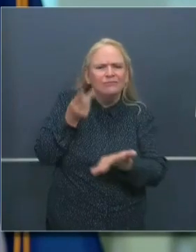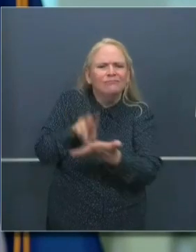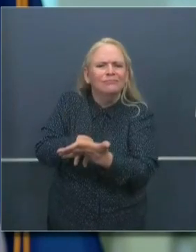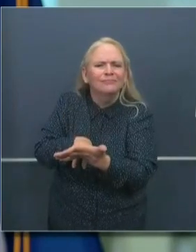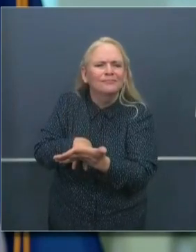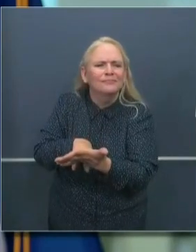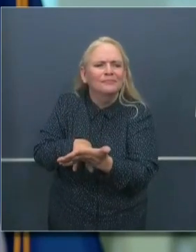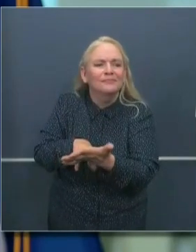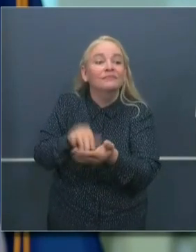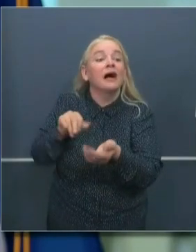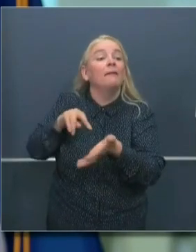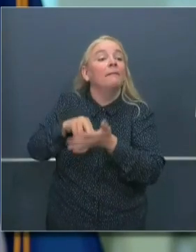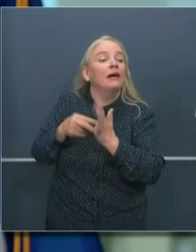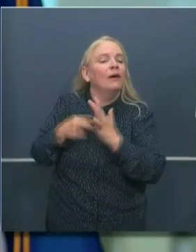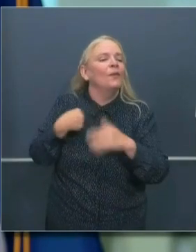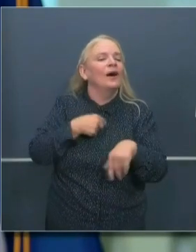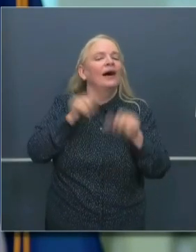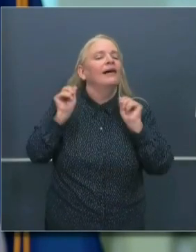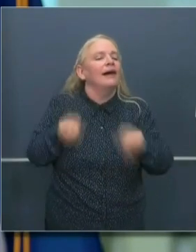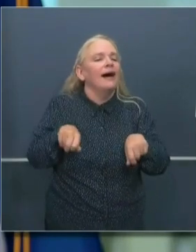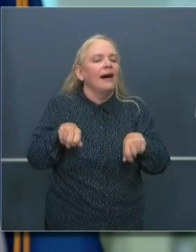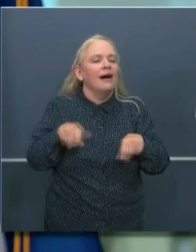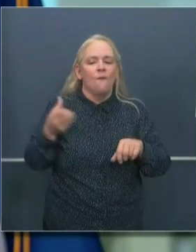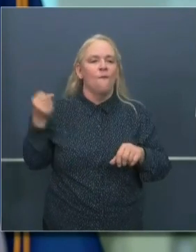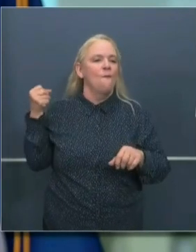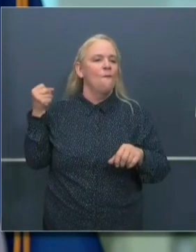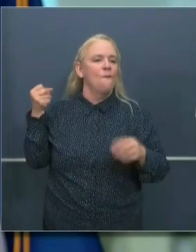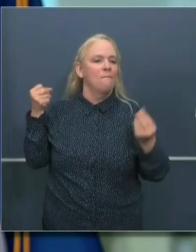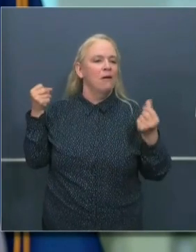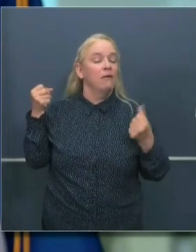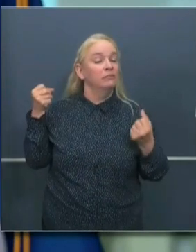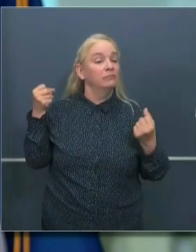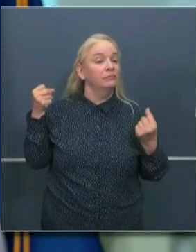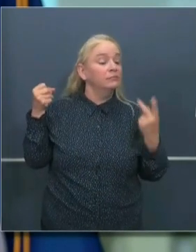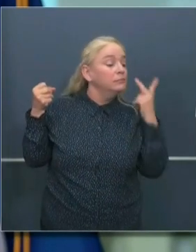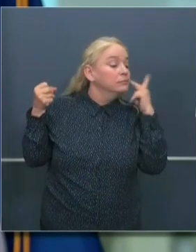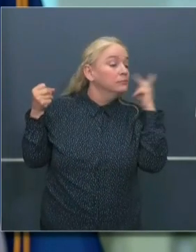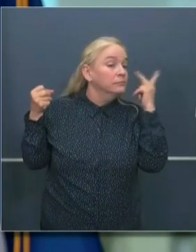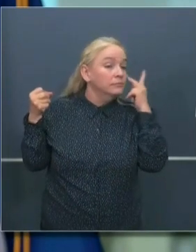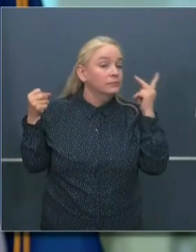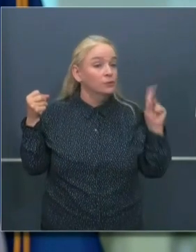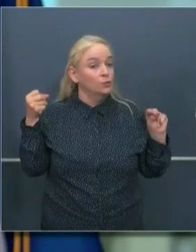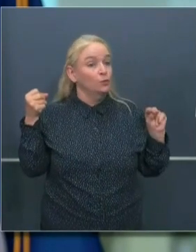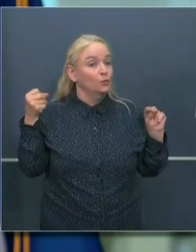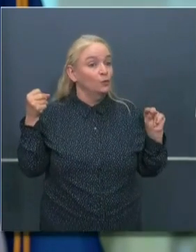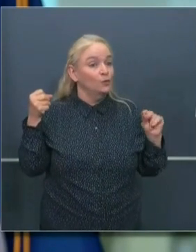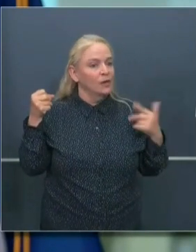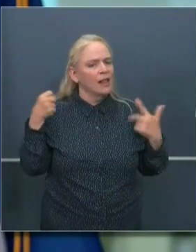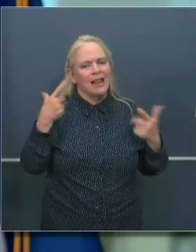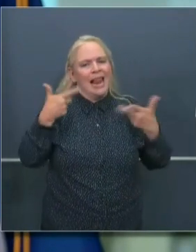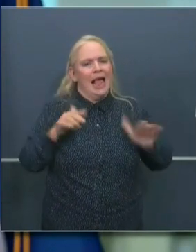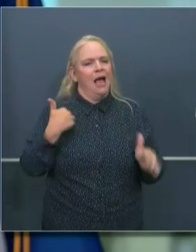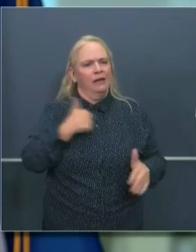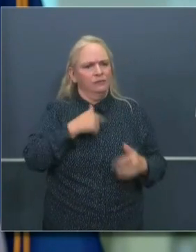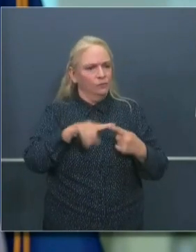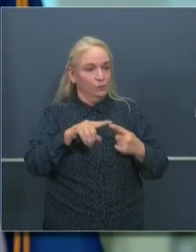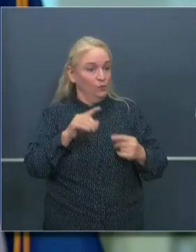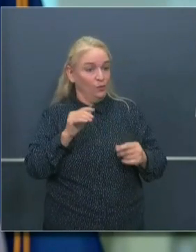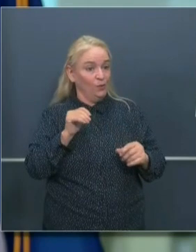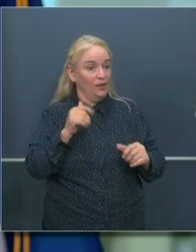us the opportunity with the language in what we refer to as the trailer bill that allows contingent